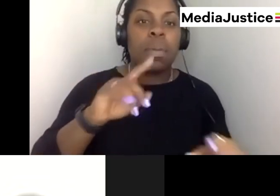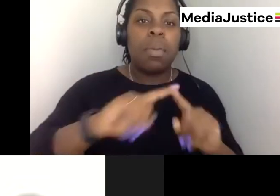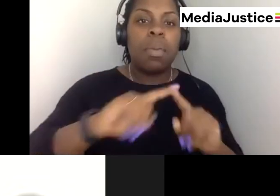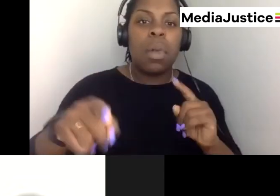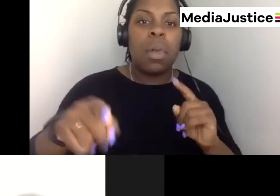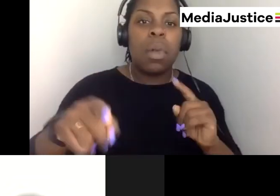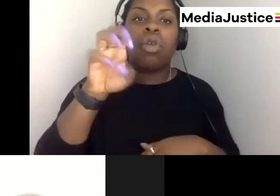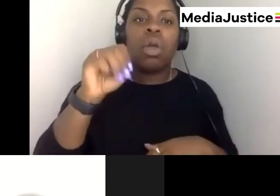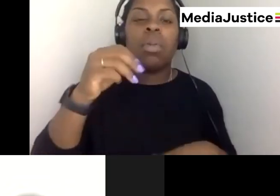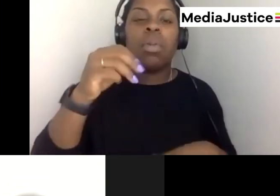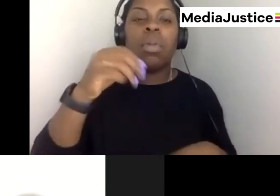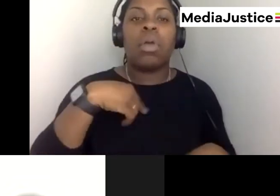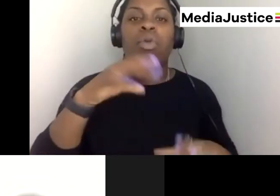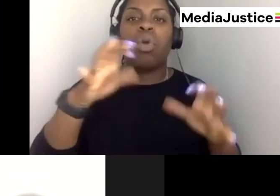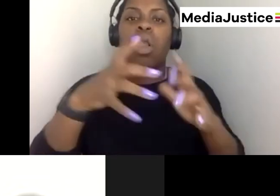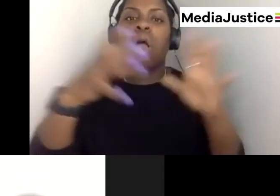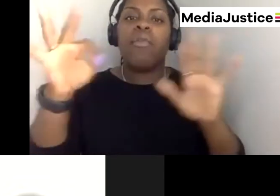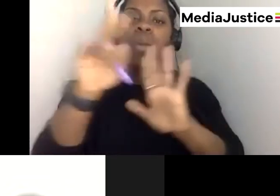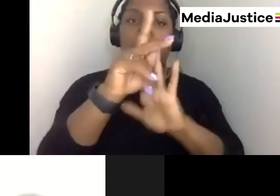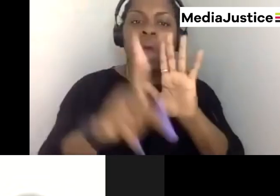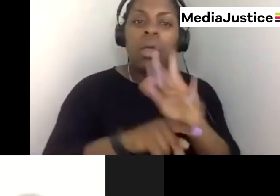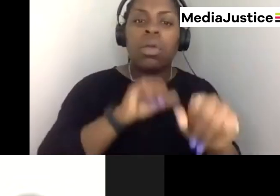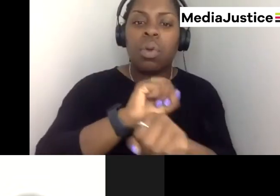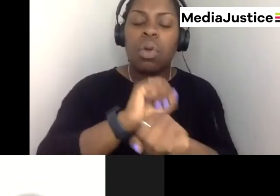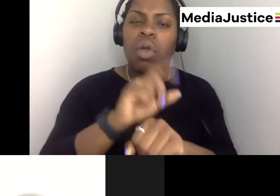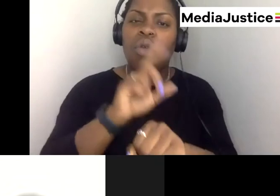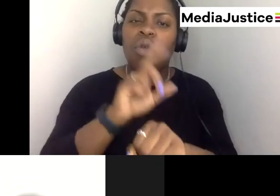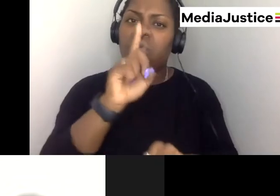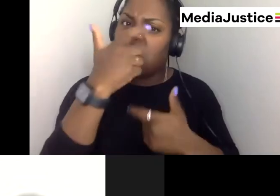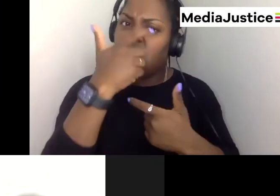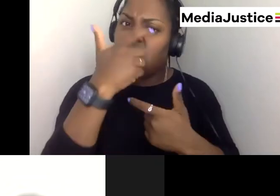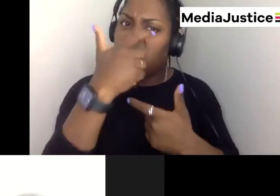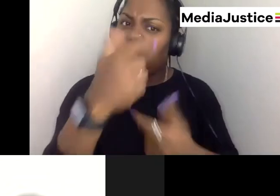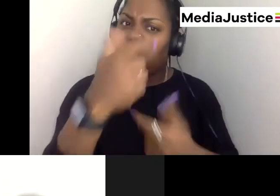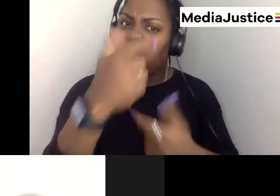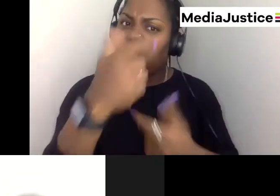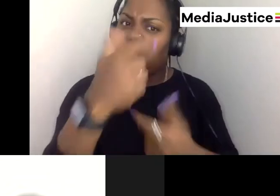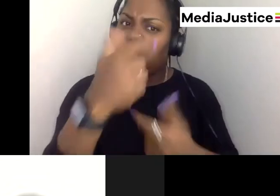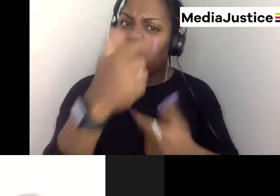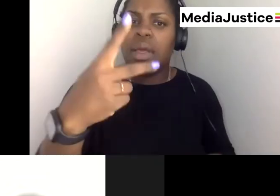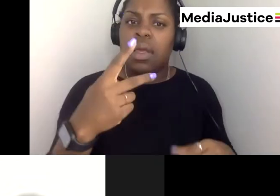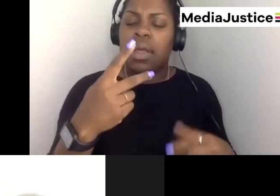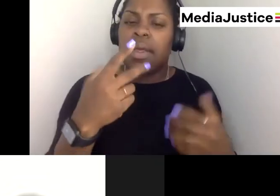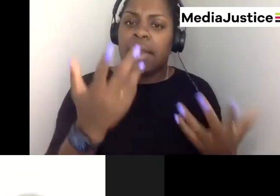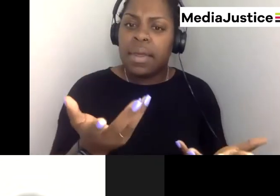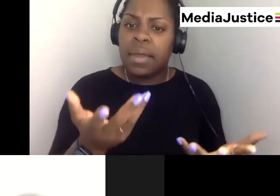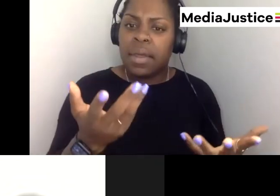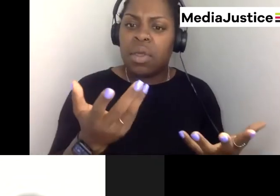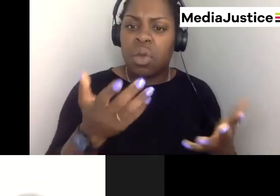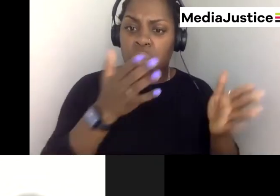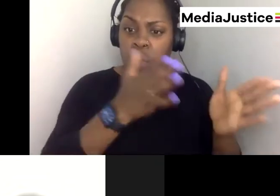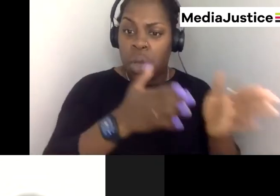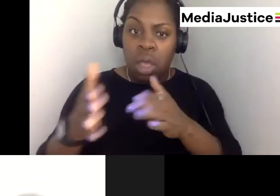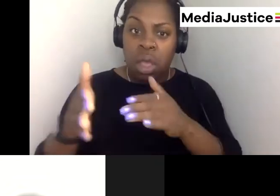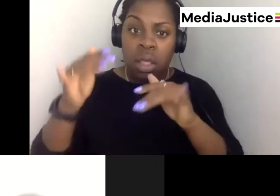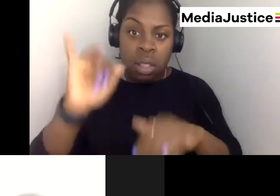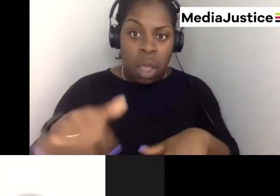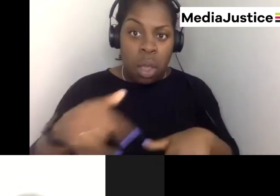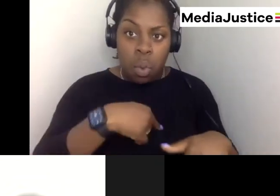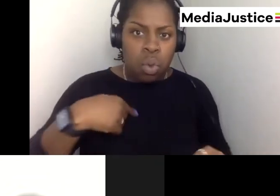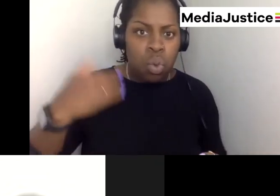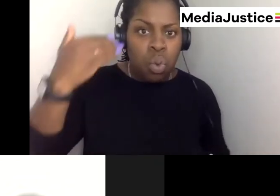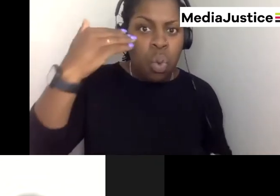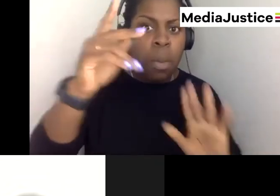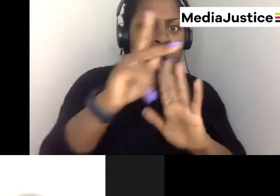I do a lot of policy work, and so I was really interested to see if there's a way that we kind of know the policies